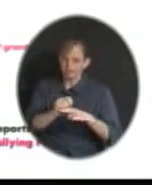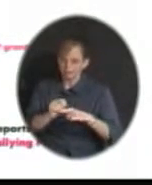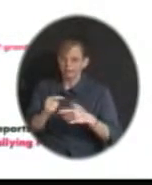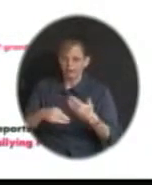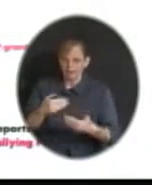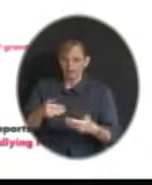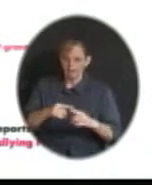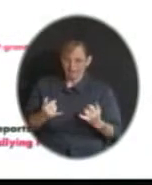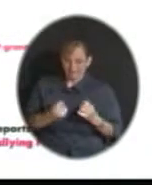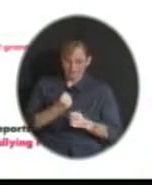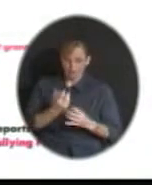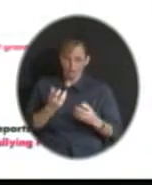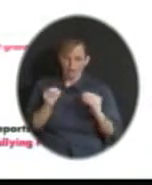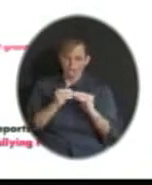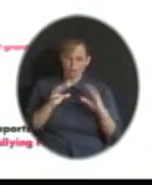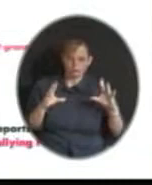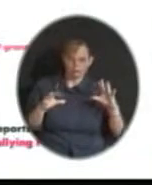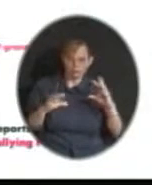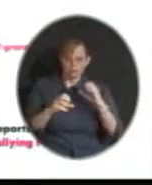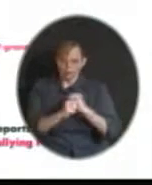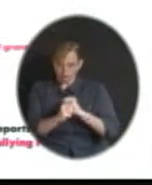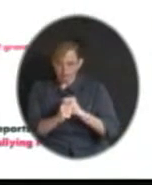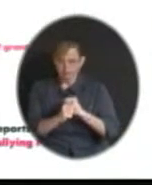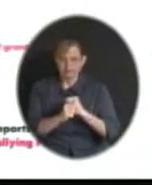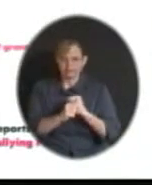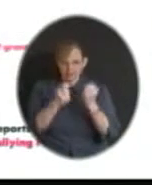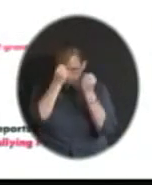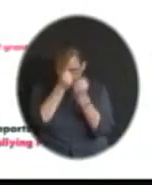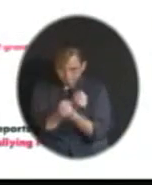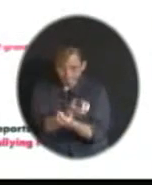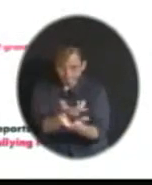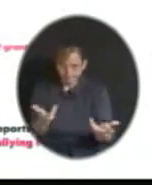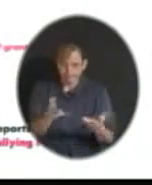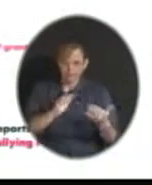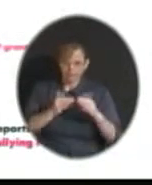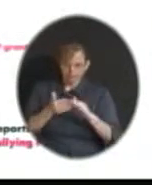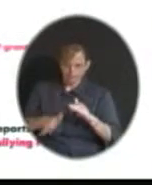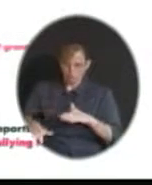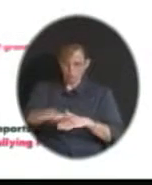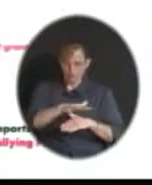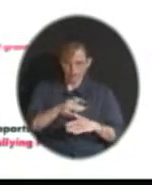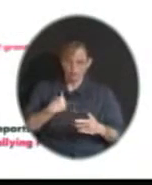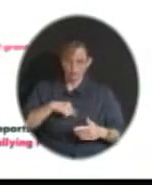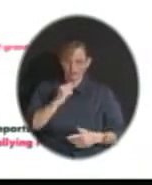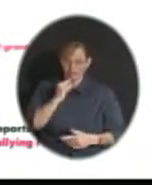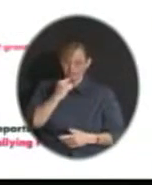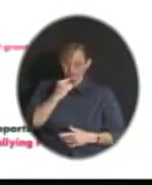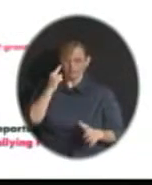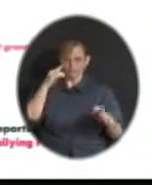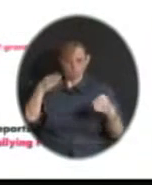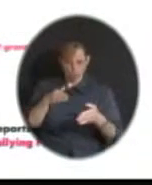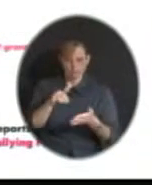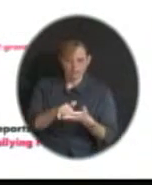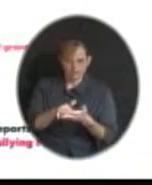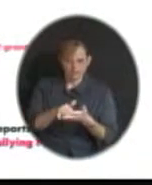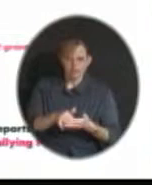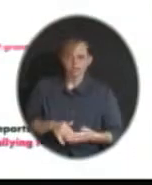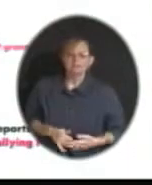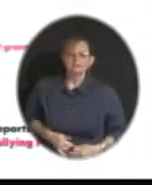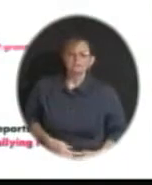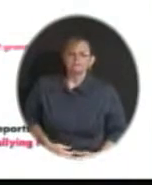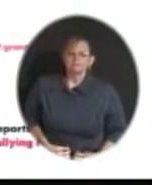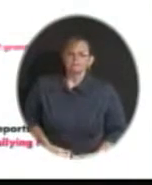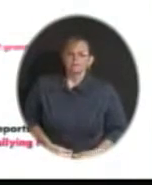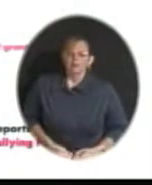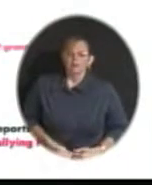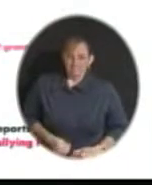make that more comprehensive and really share with our community at large that we take this serious and we're addressing it. Let me highlight a couple of things.